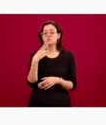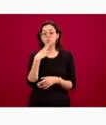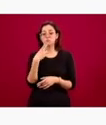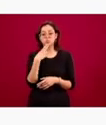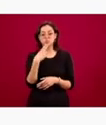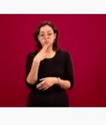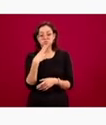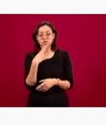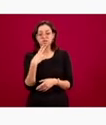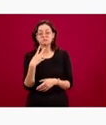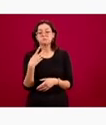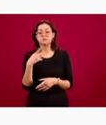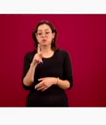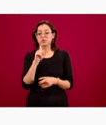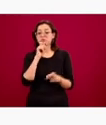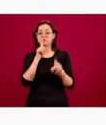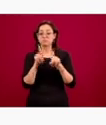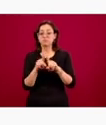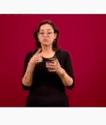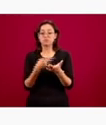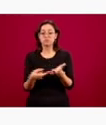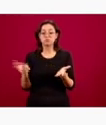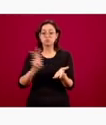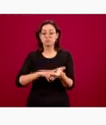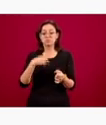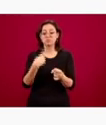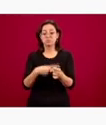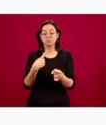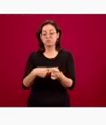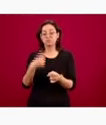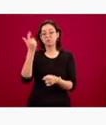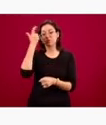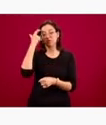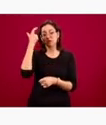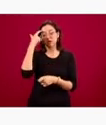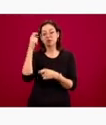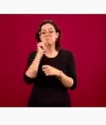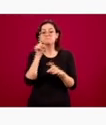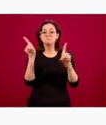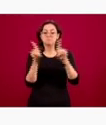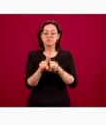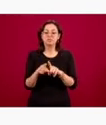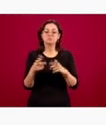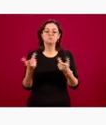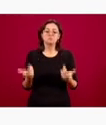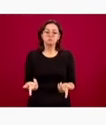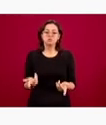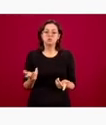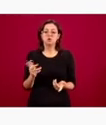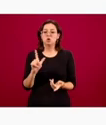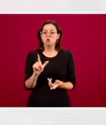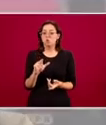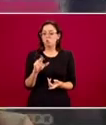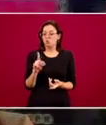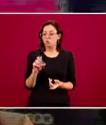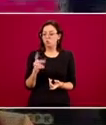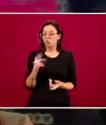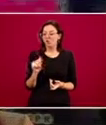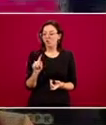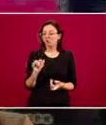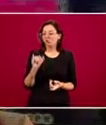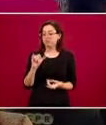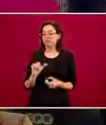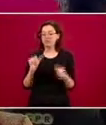consumers, but not only to the consumers, but also to the relatives or to anyone who